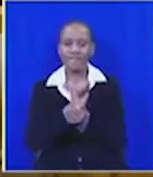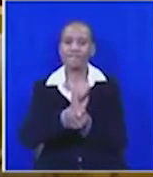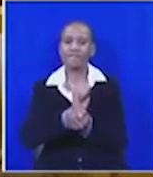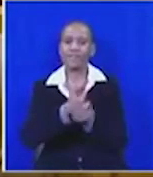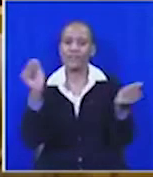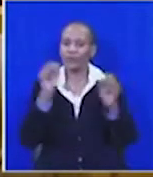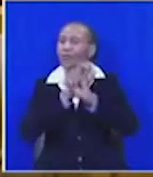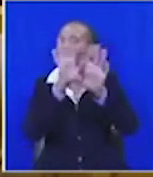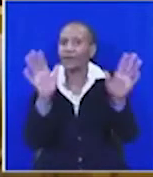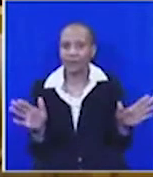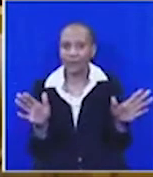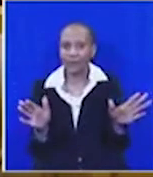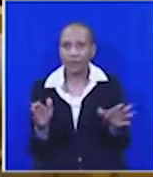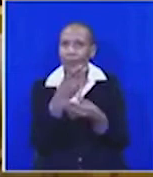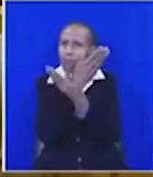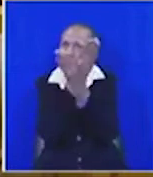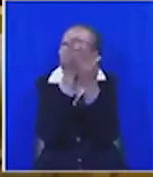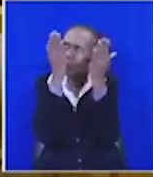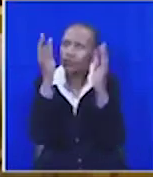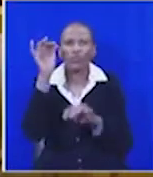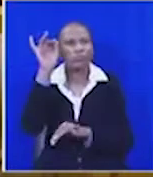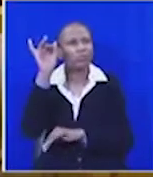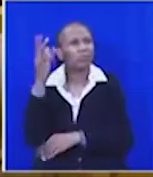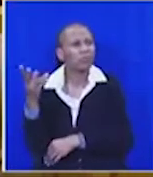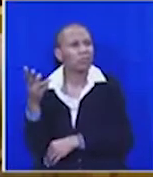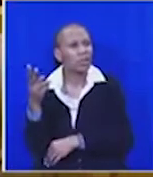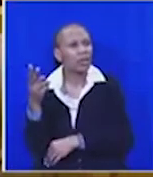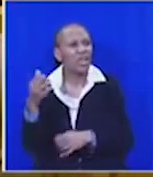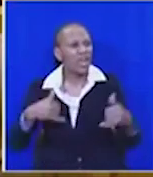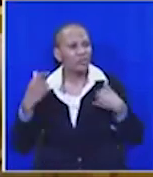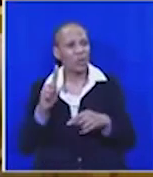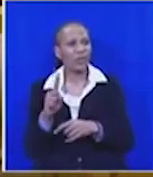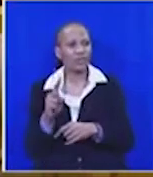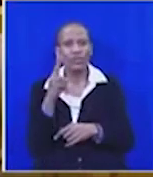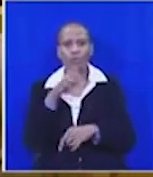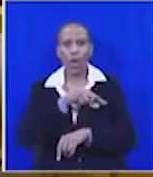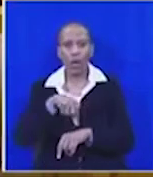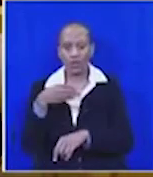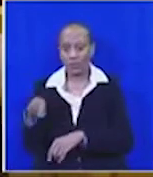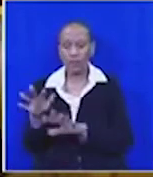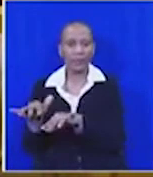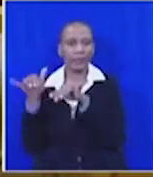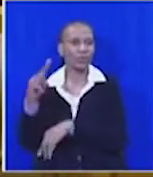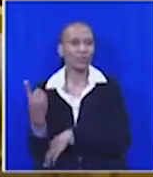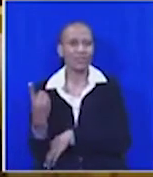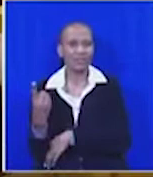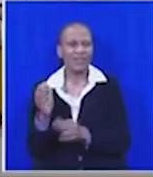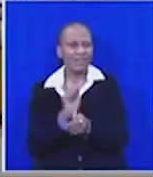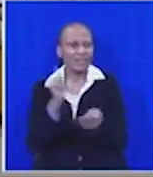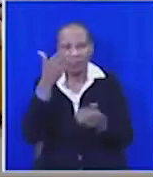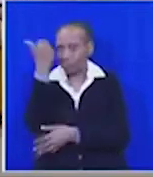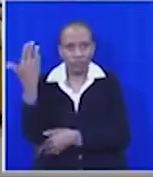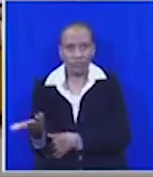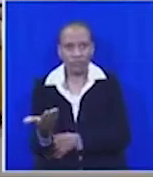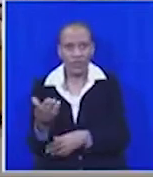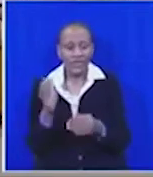The most freedom that these people enjoyed is the last 2 hours that they're in Parliament. They don't know what is freedom. They don't know